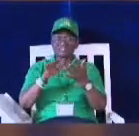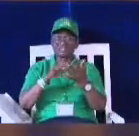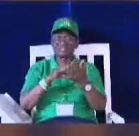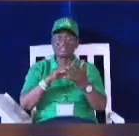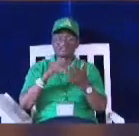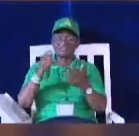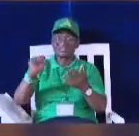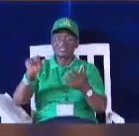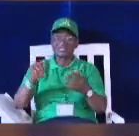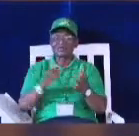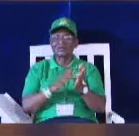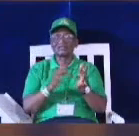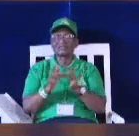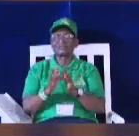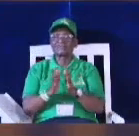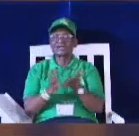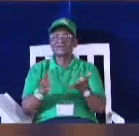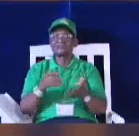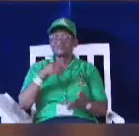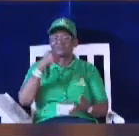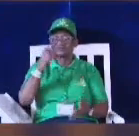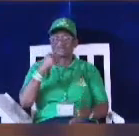The Bible says